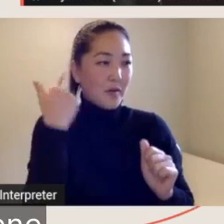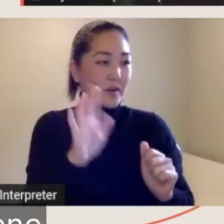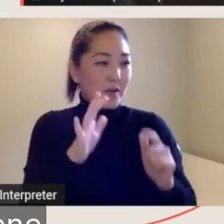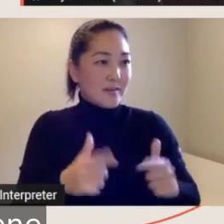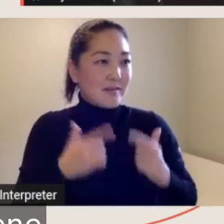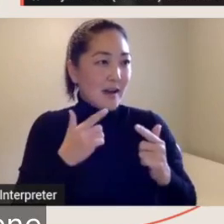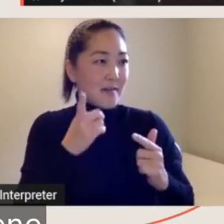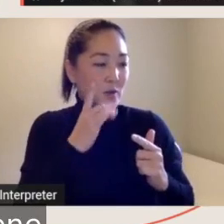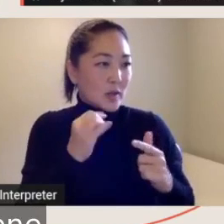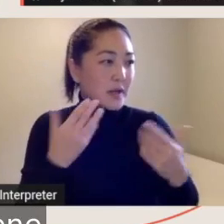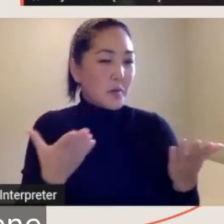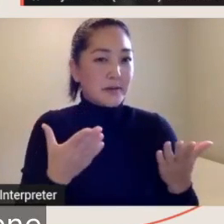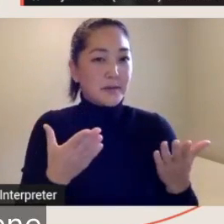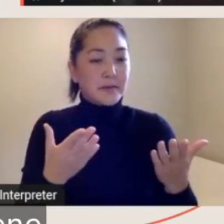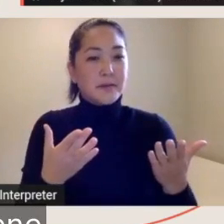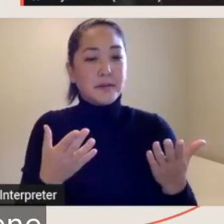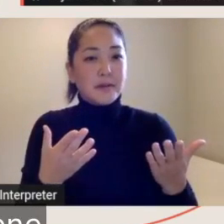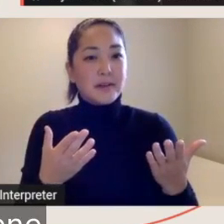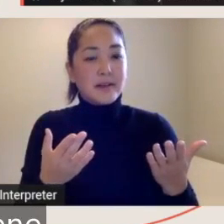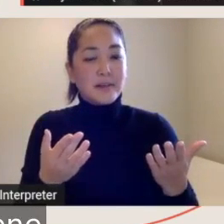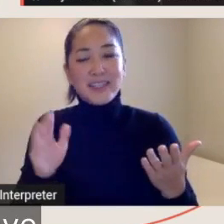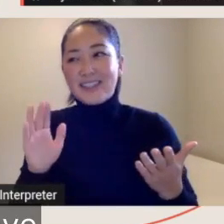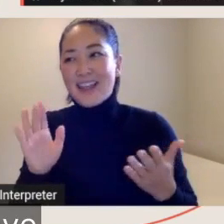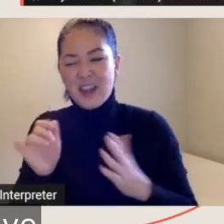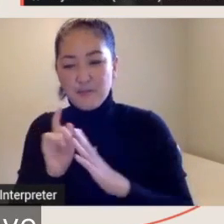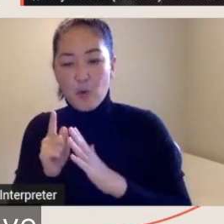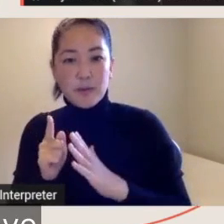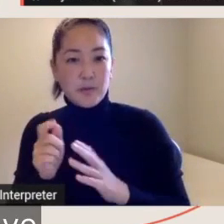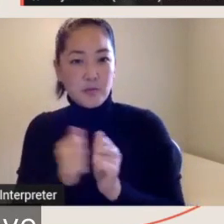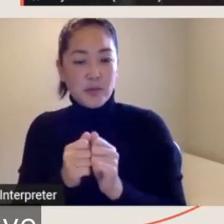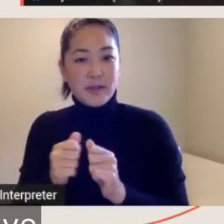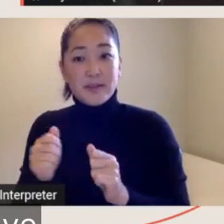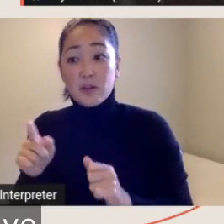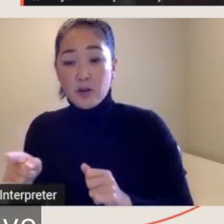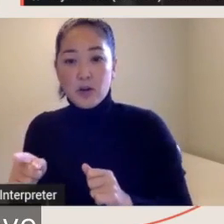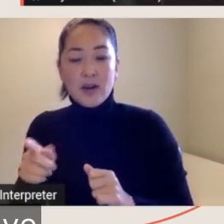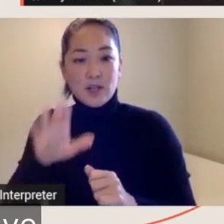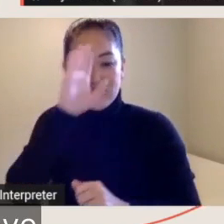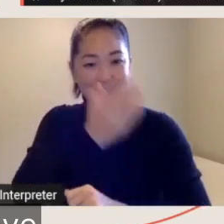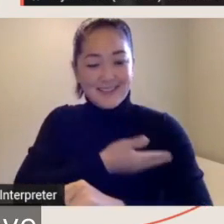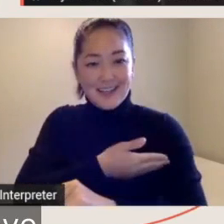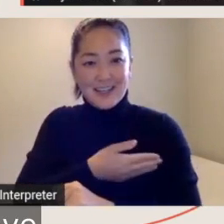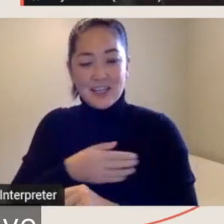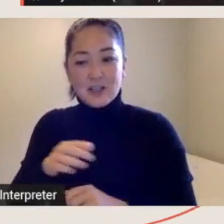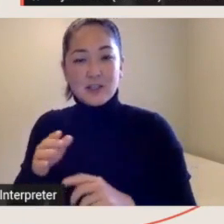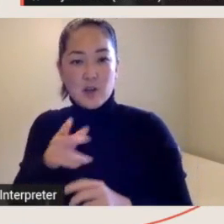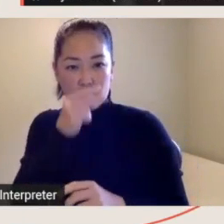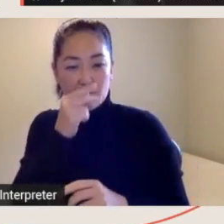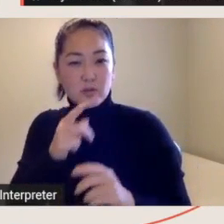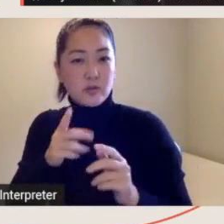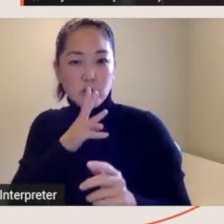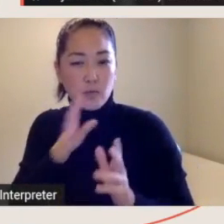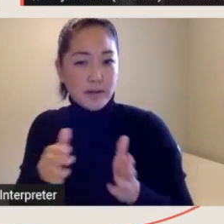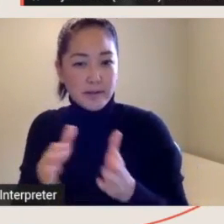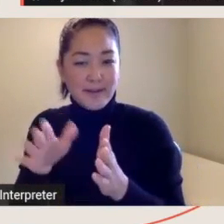conversation so much with, you know, just that scene with her son at the water. Did you always kind of have this sense from Somi right at the beginning